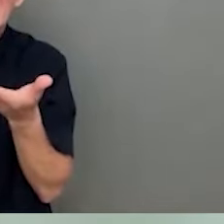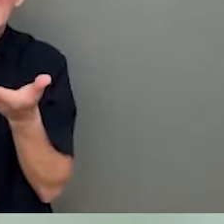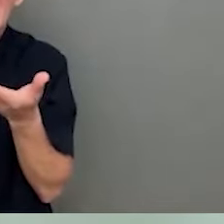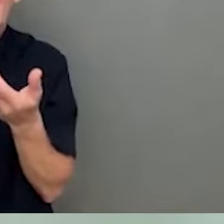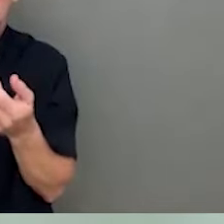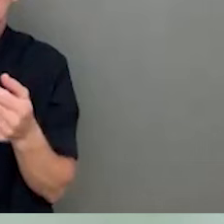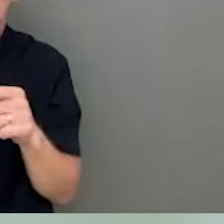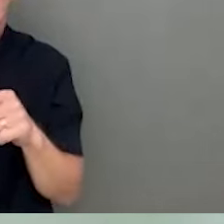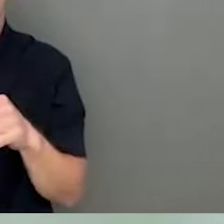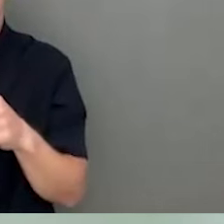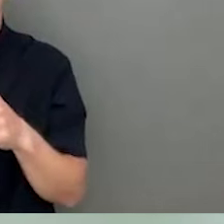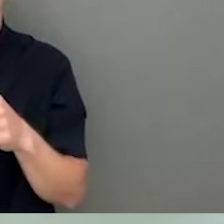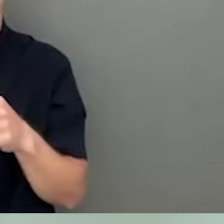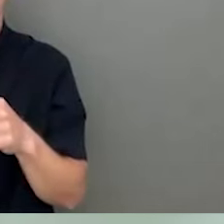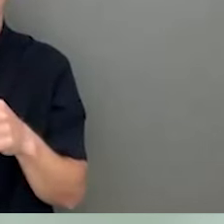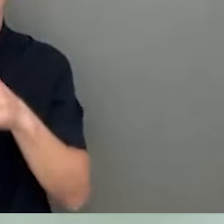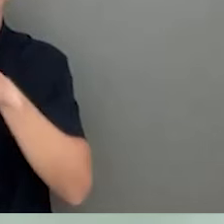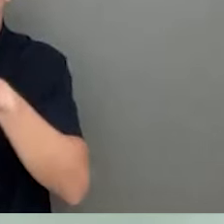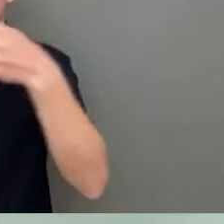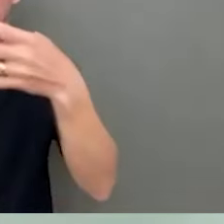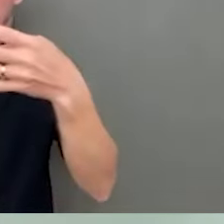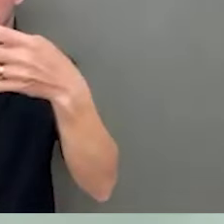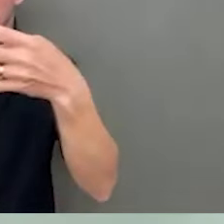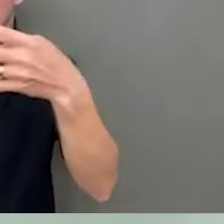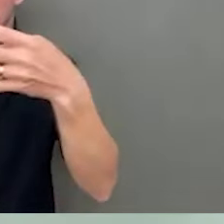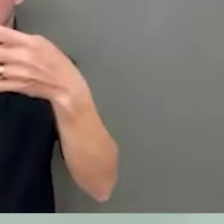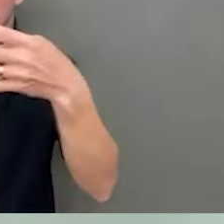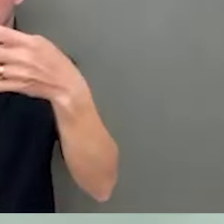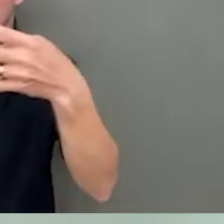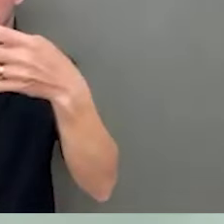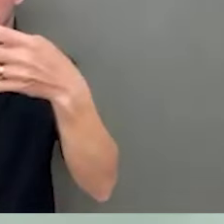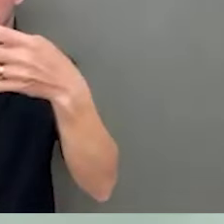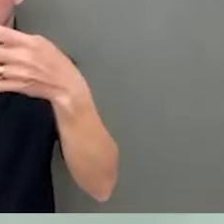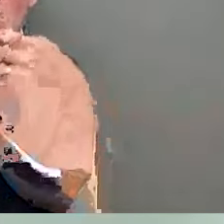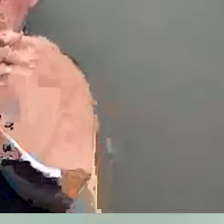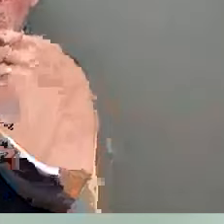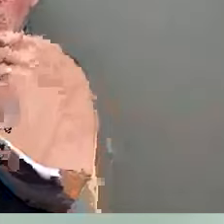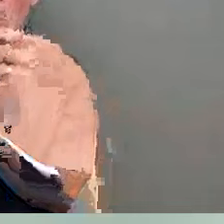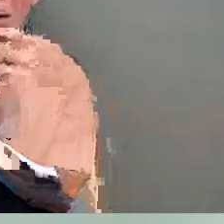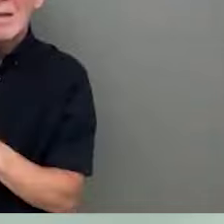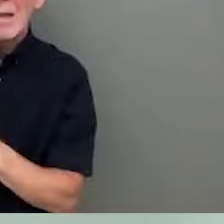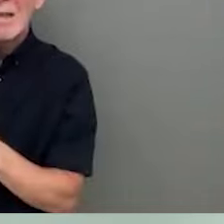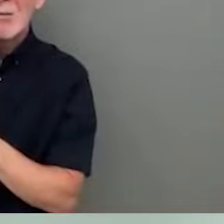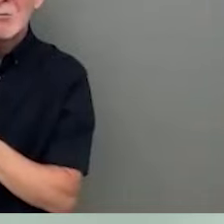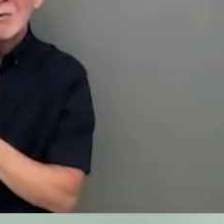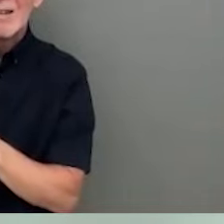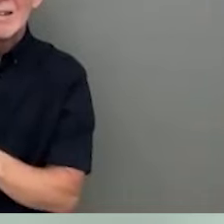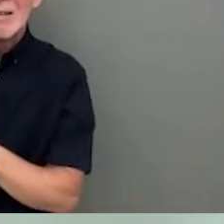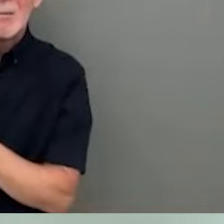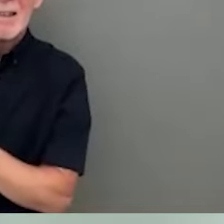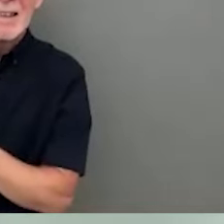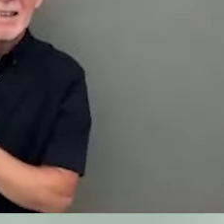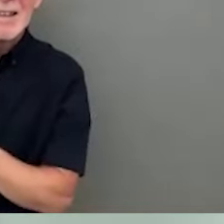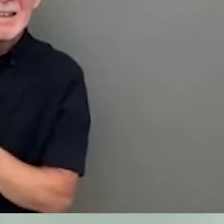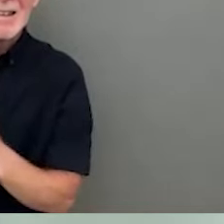see as a kind of benchmark from a minimum package, of all of the funds we looked at, they are